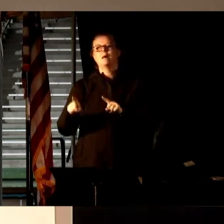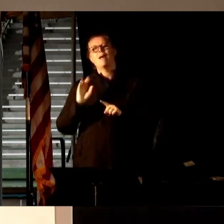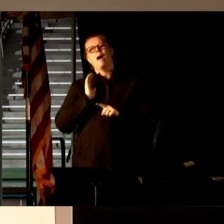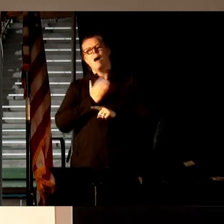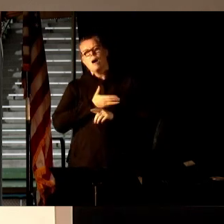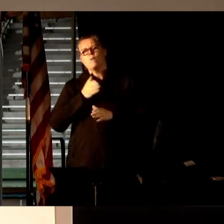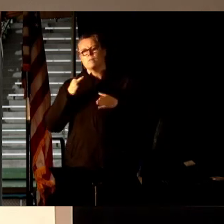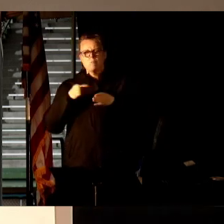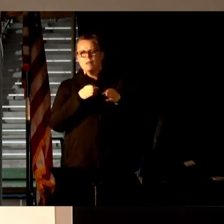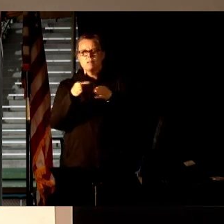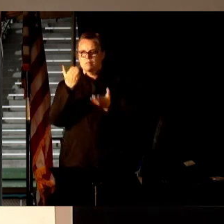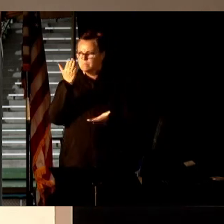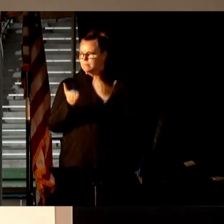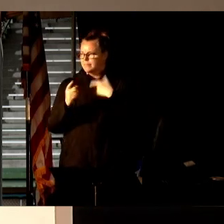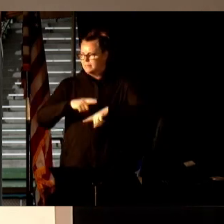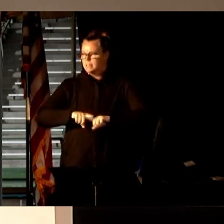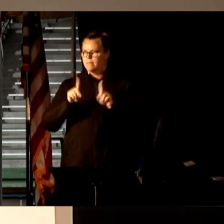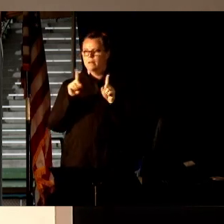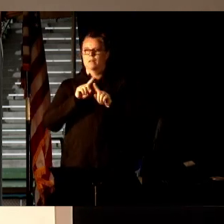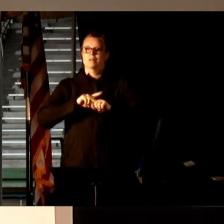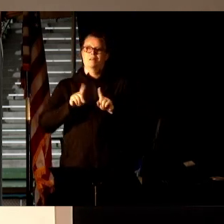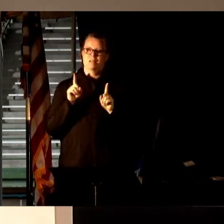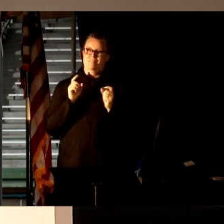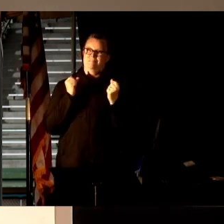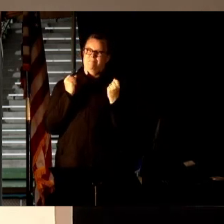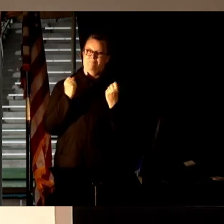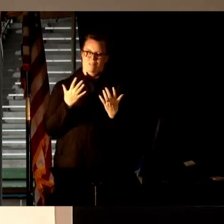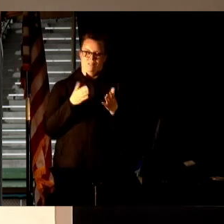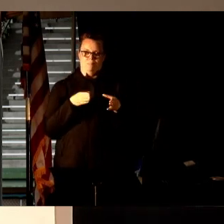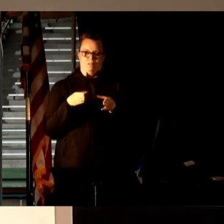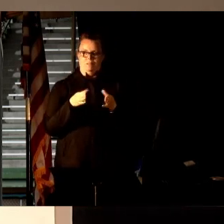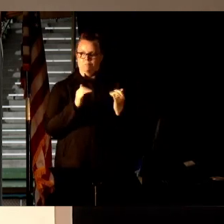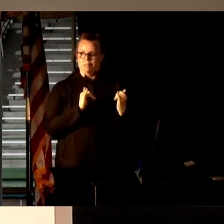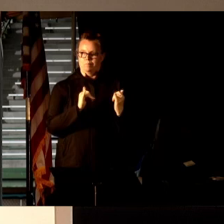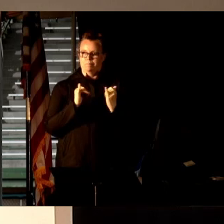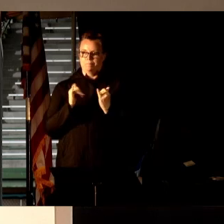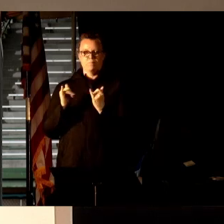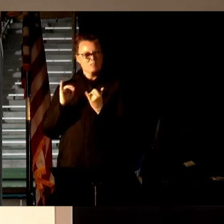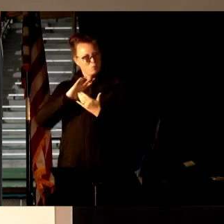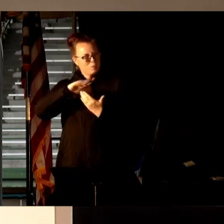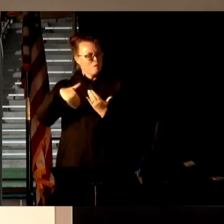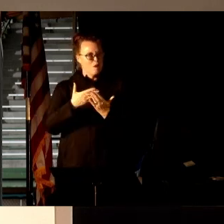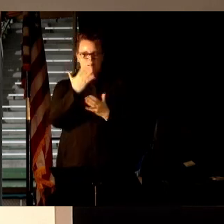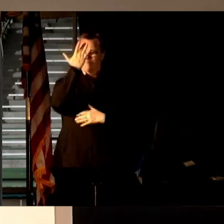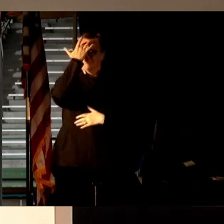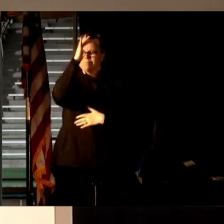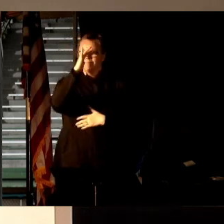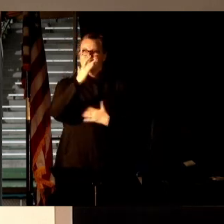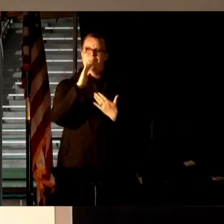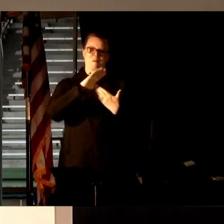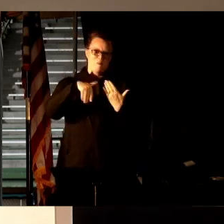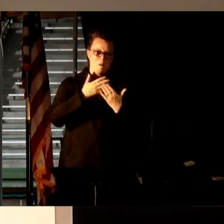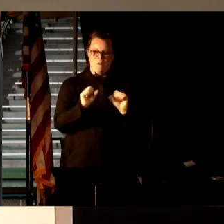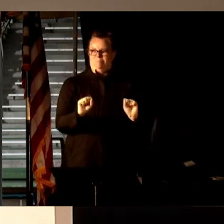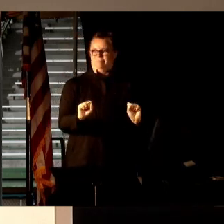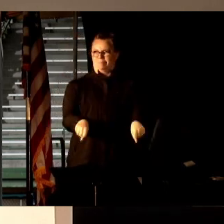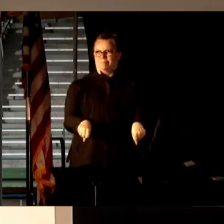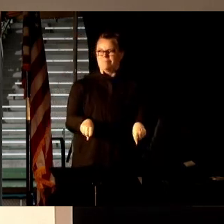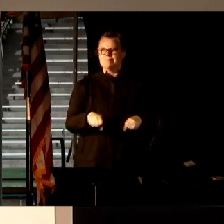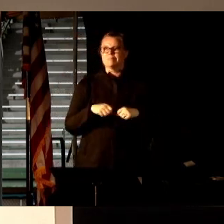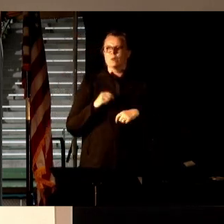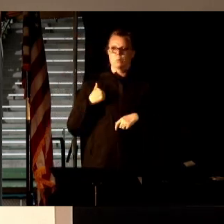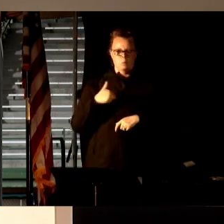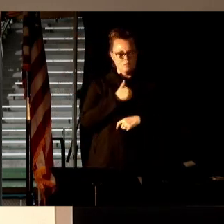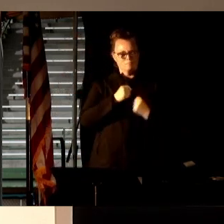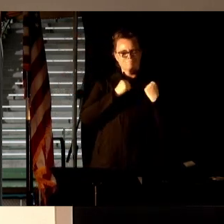paths may be different, a lot of them may look the same. We are all smart, capable, and really strong individuals.